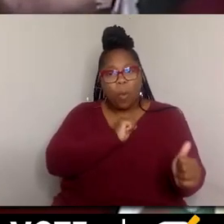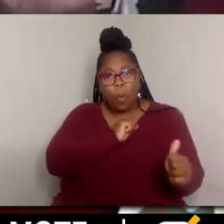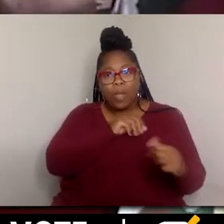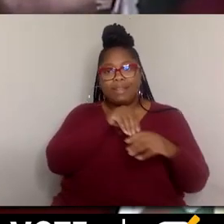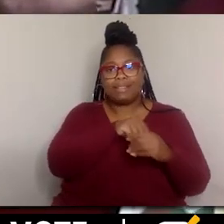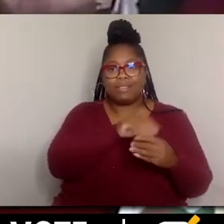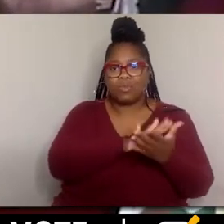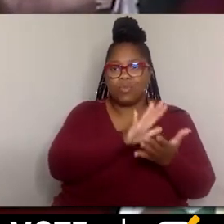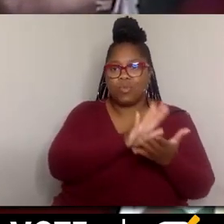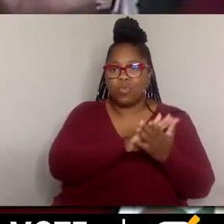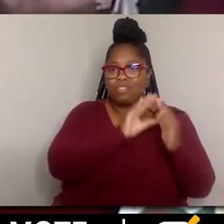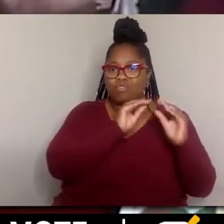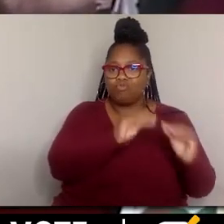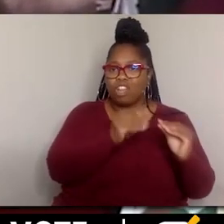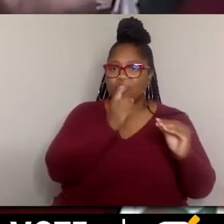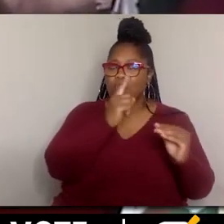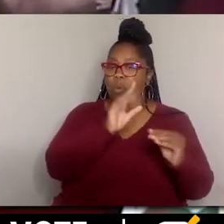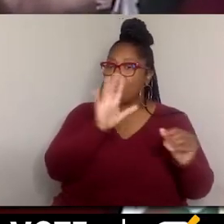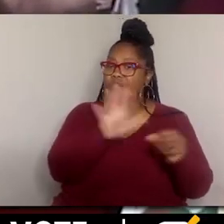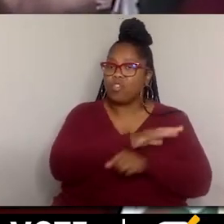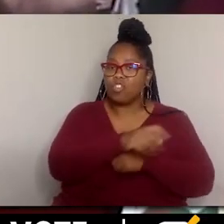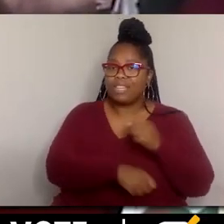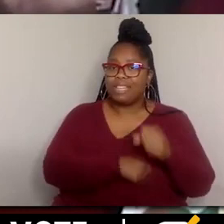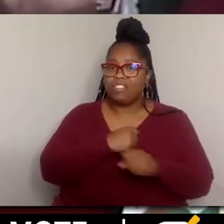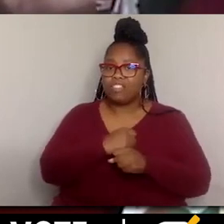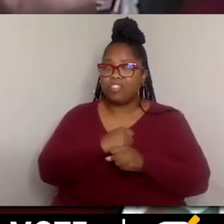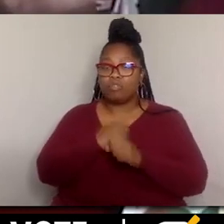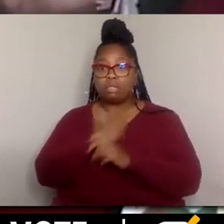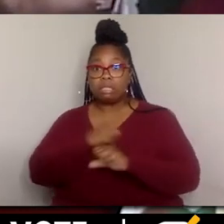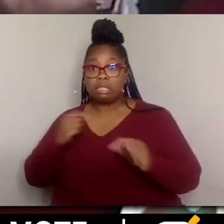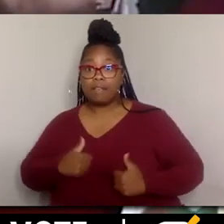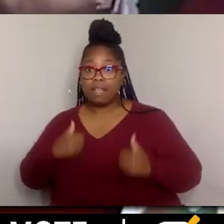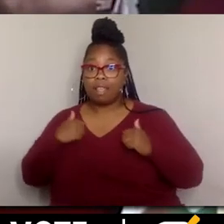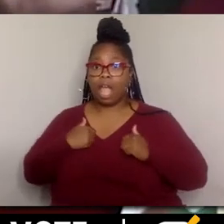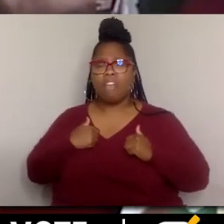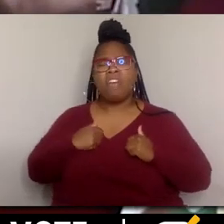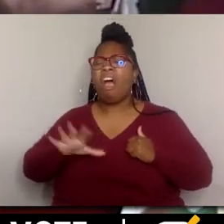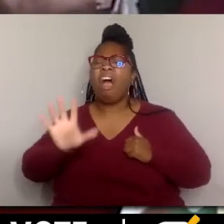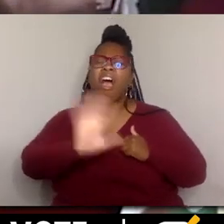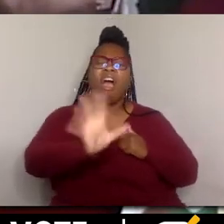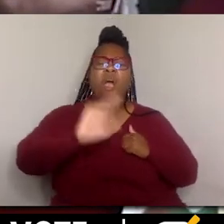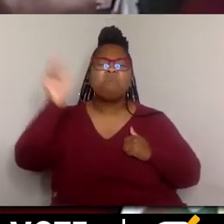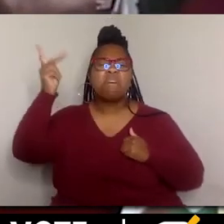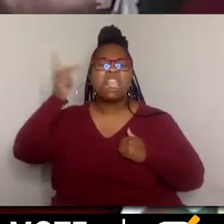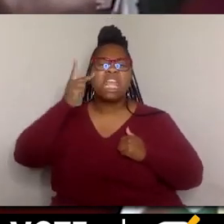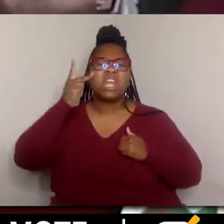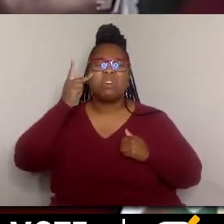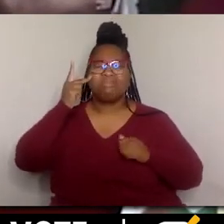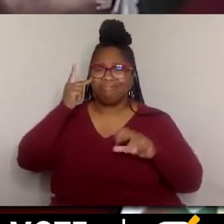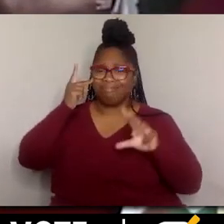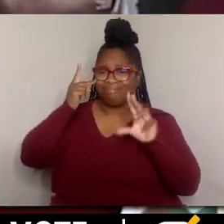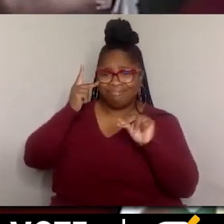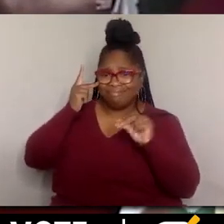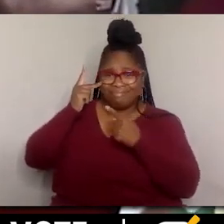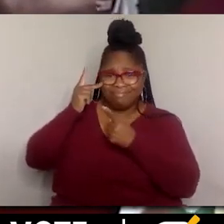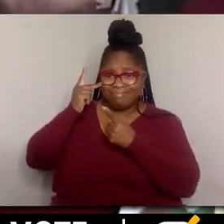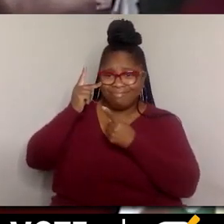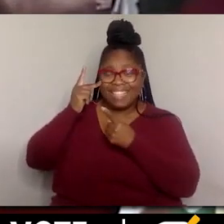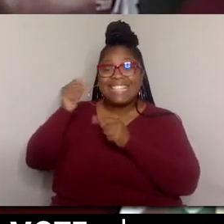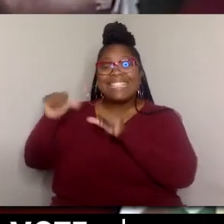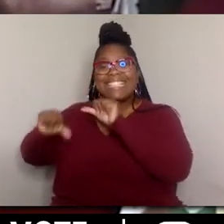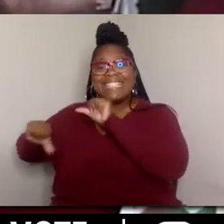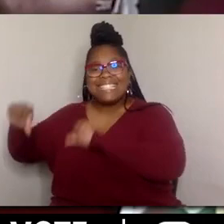There is nothing political about saving lives. We must let science guide us,